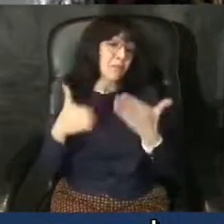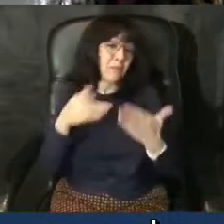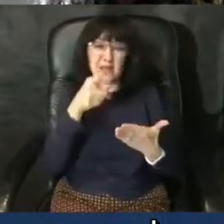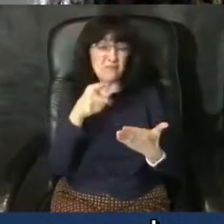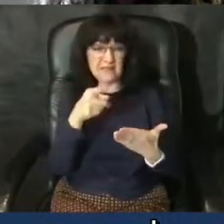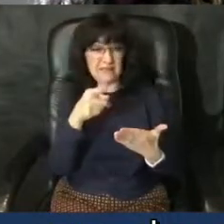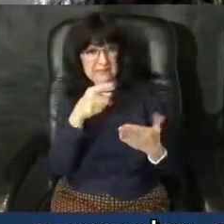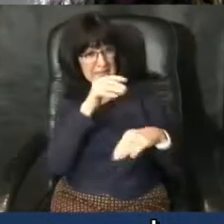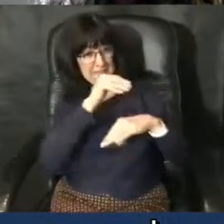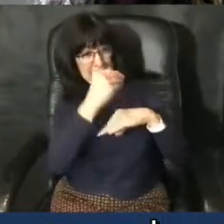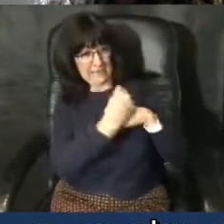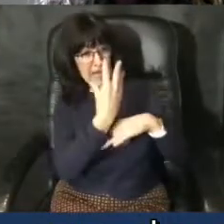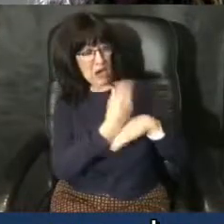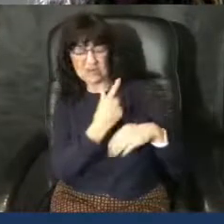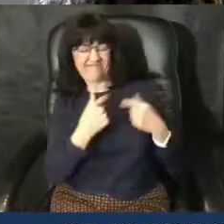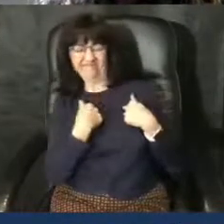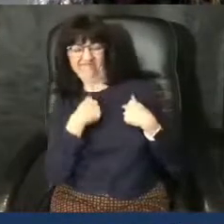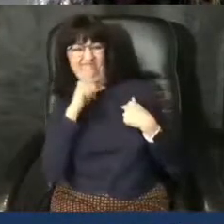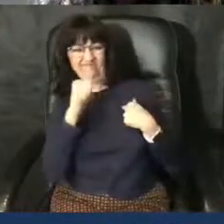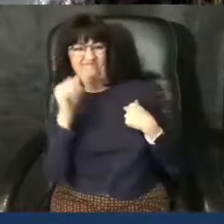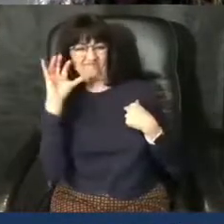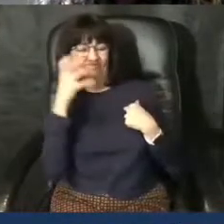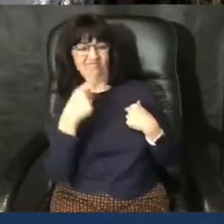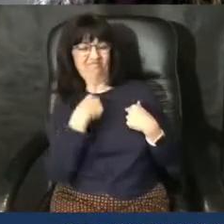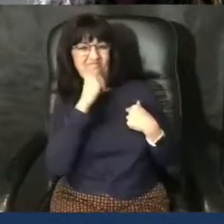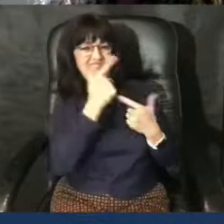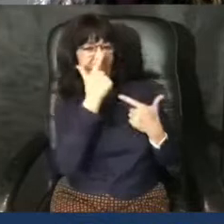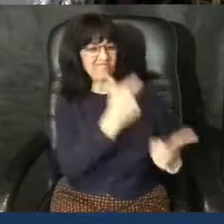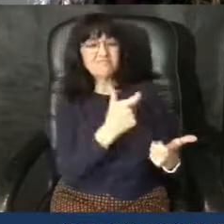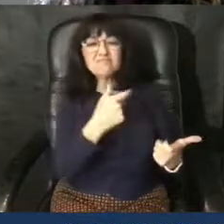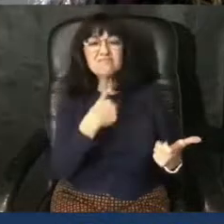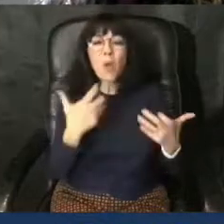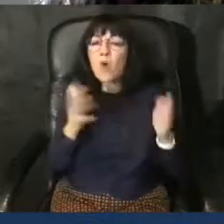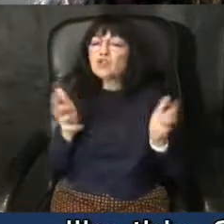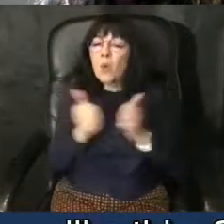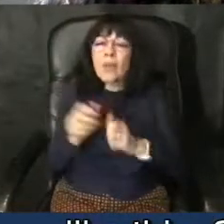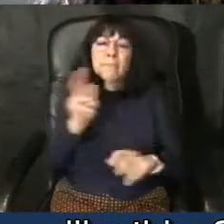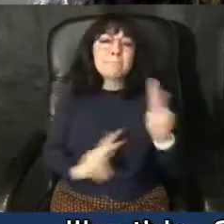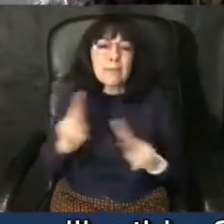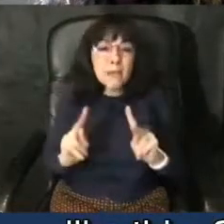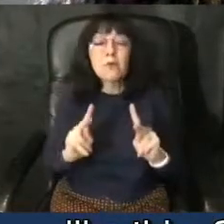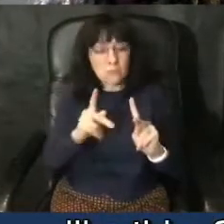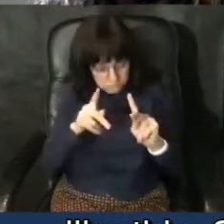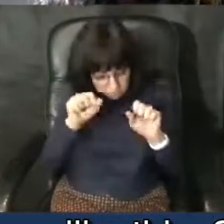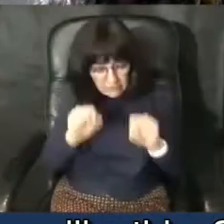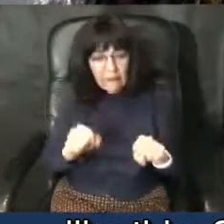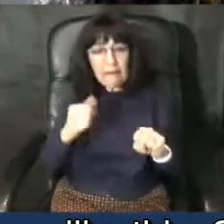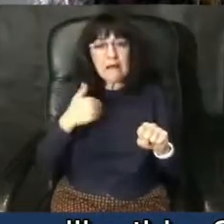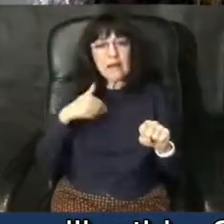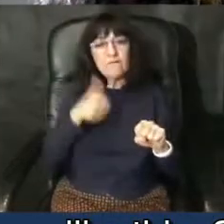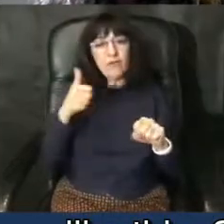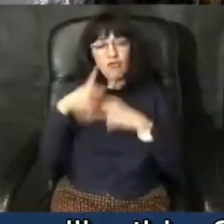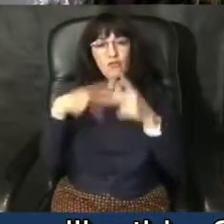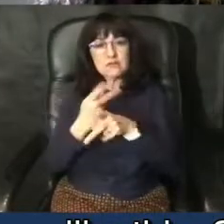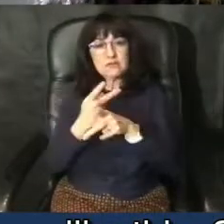an online support group. And so many providers across the state are setting up things just like this. So maybe right now where